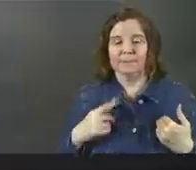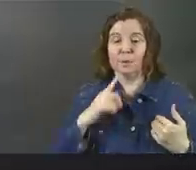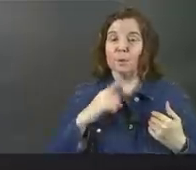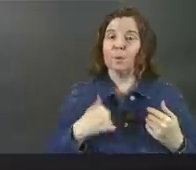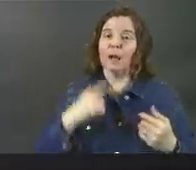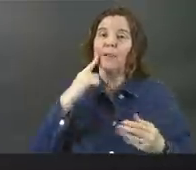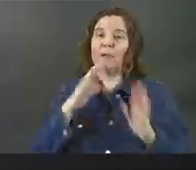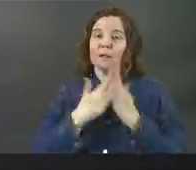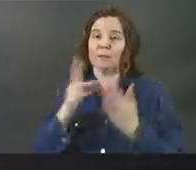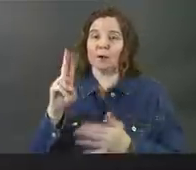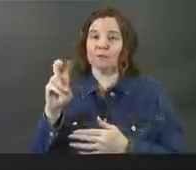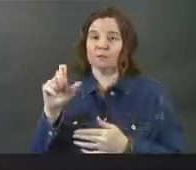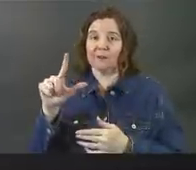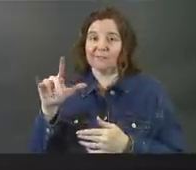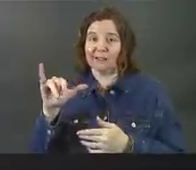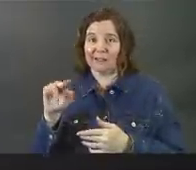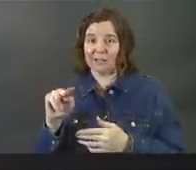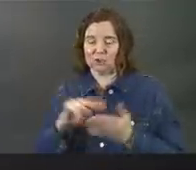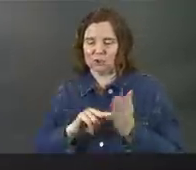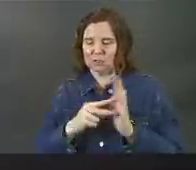Ultimately, what I think the book of Revelation